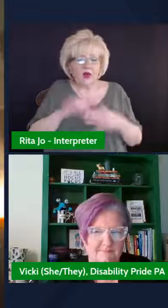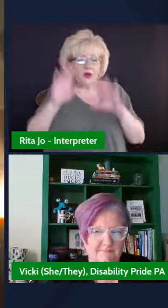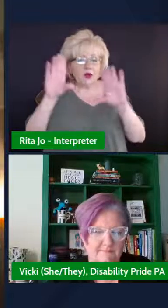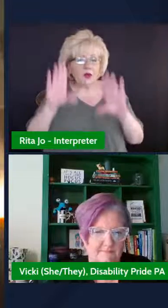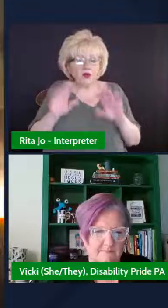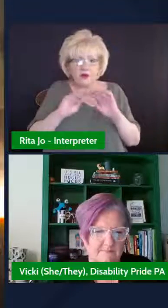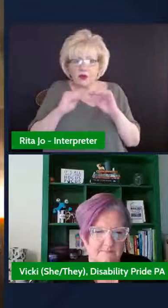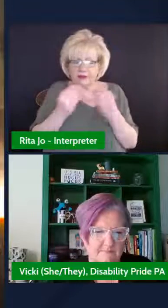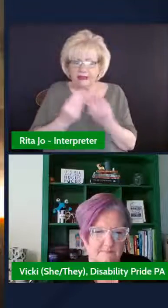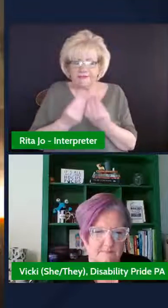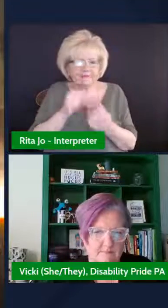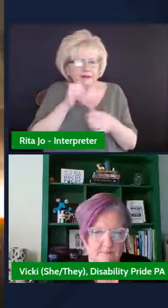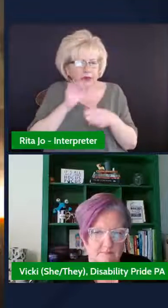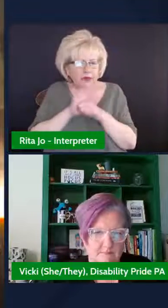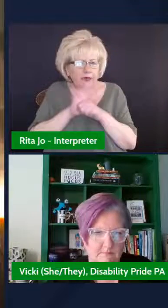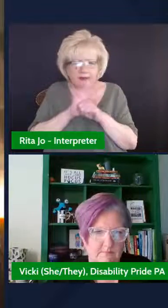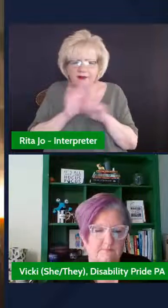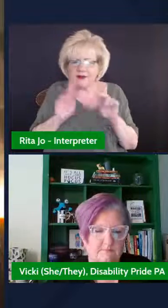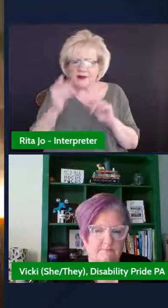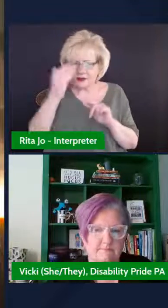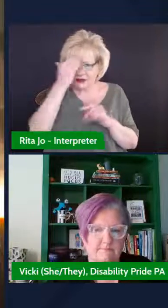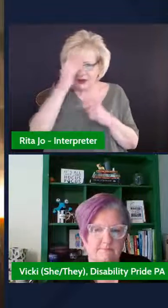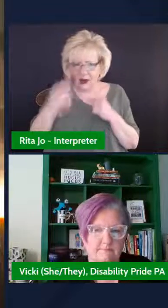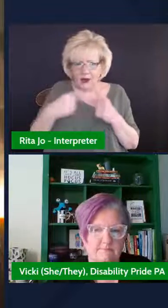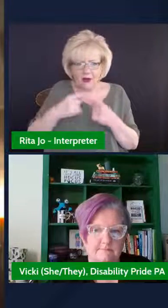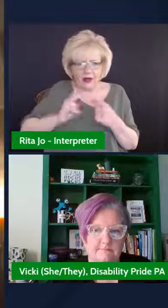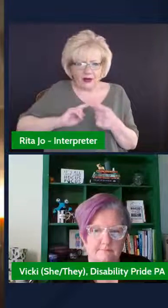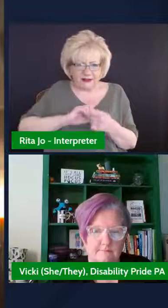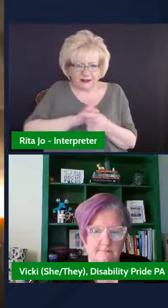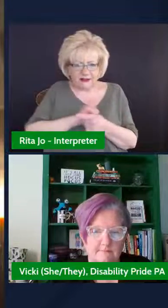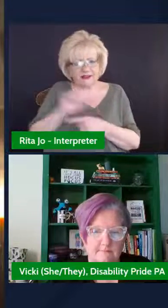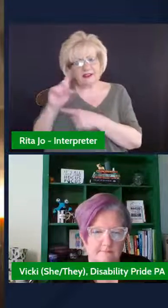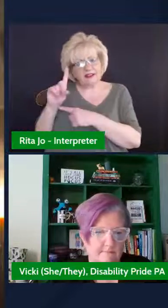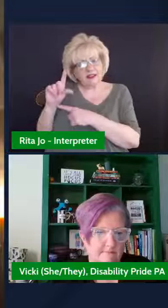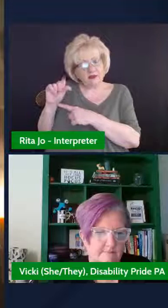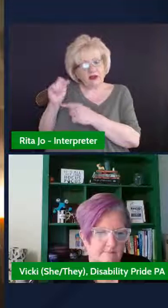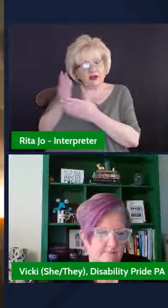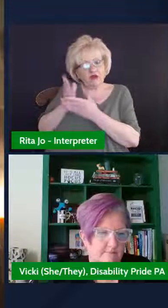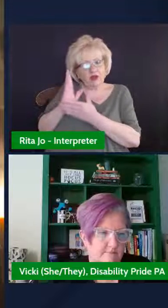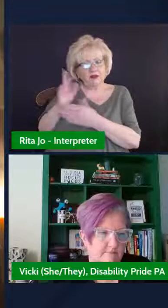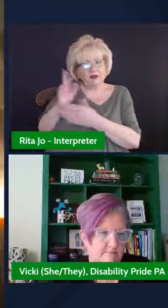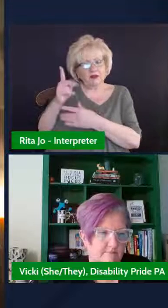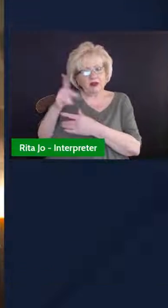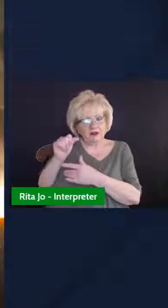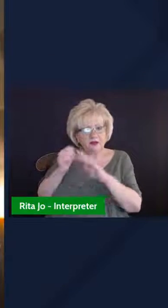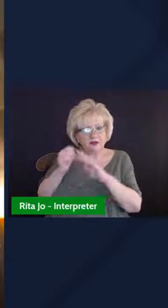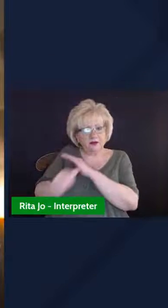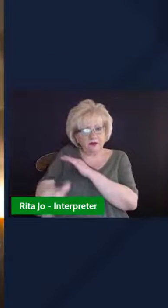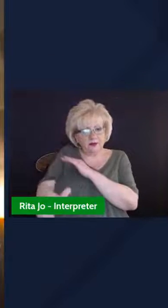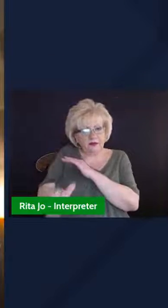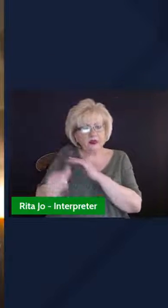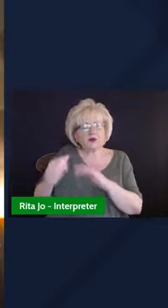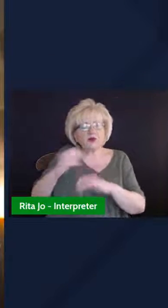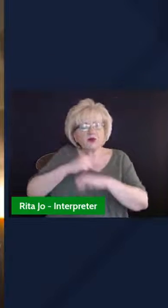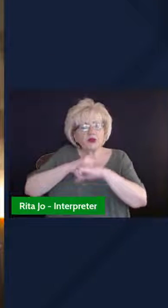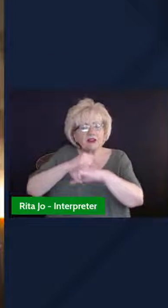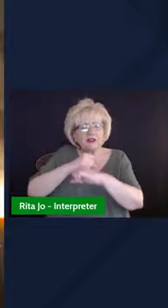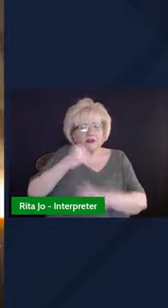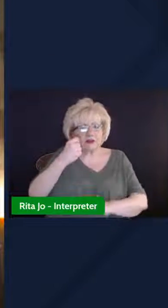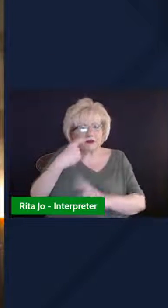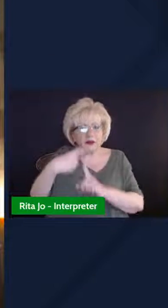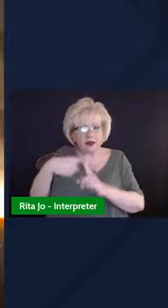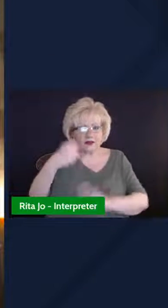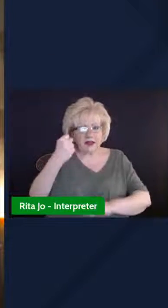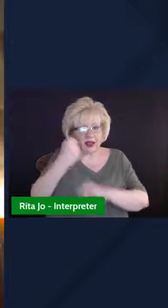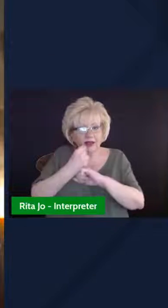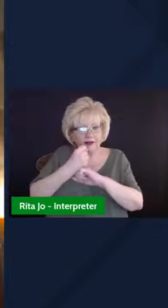enough people know about. So Disability Rights Pennsylvania is a part of the Protection Advocacy Network within